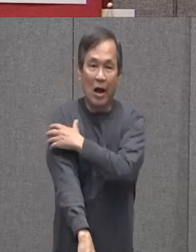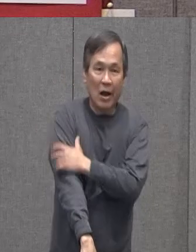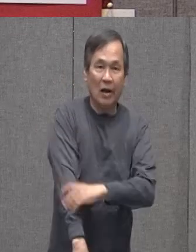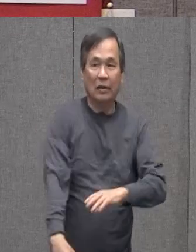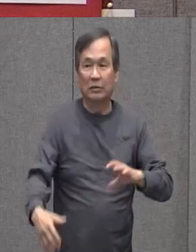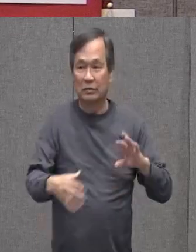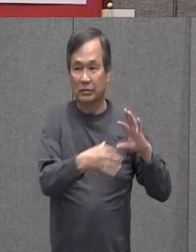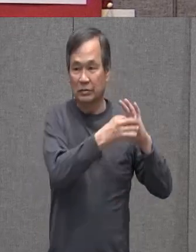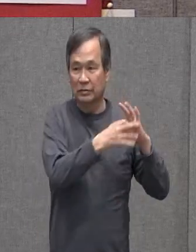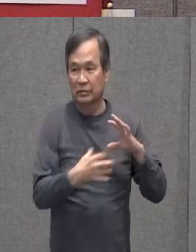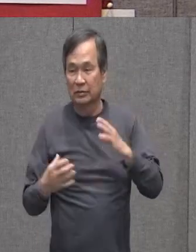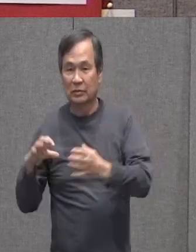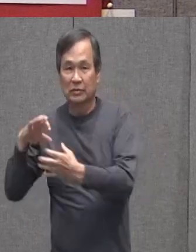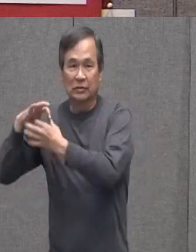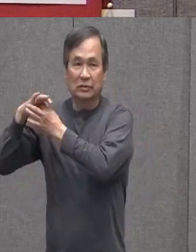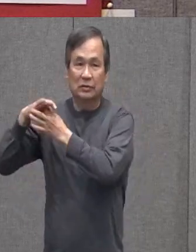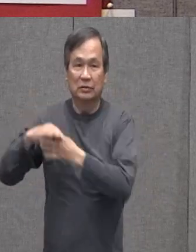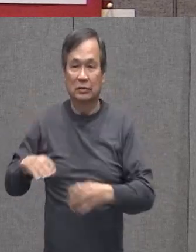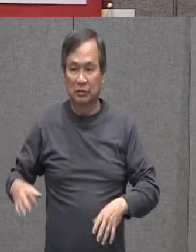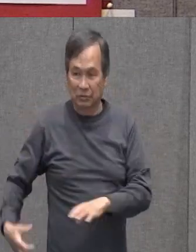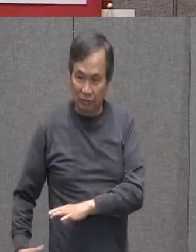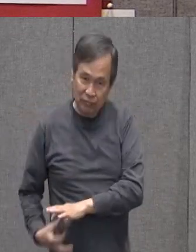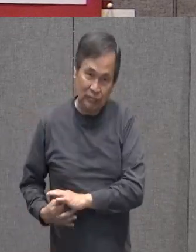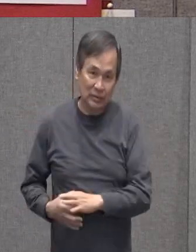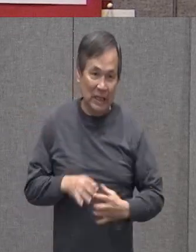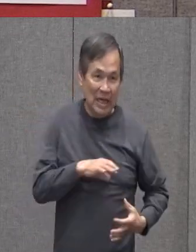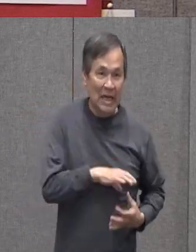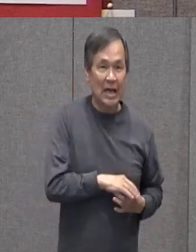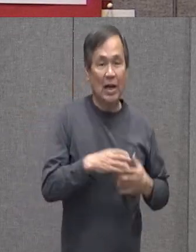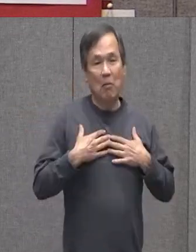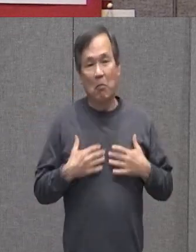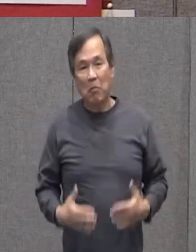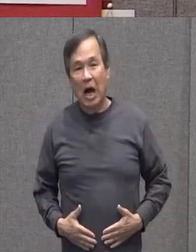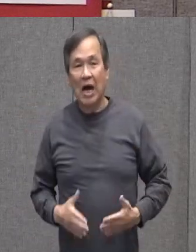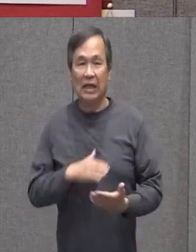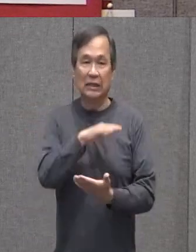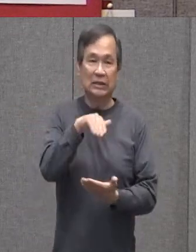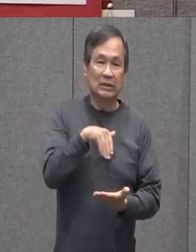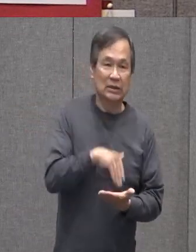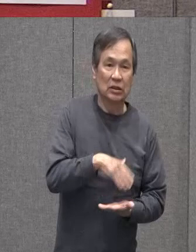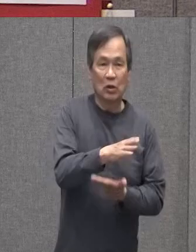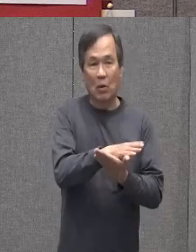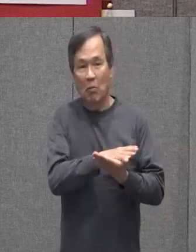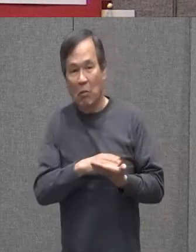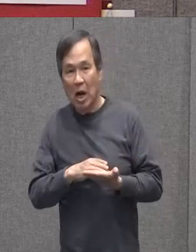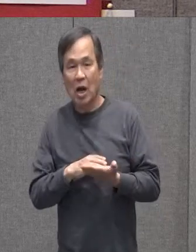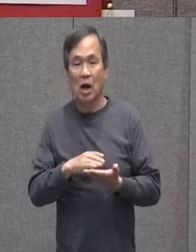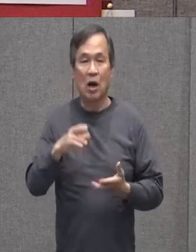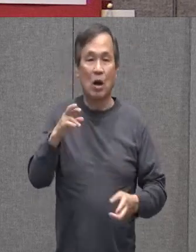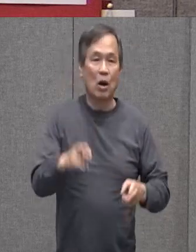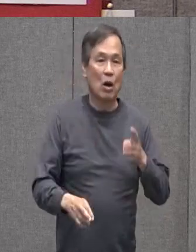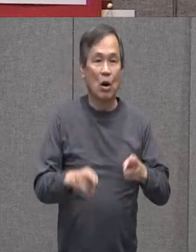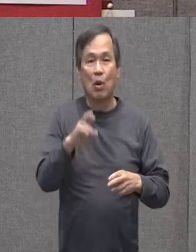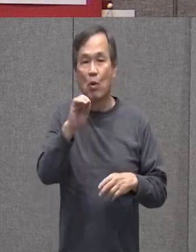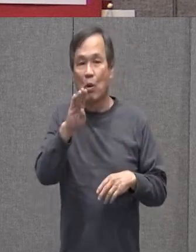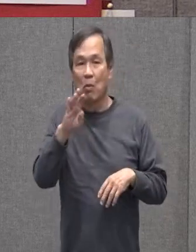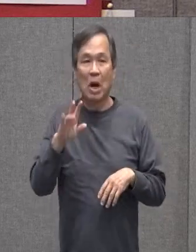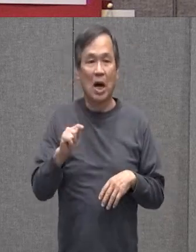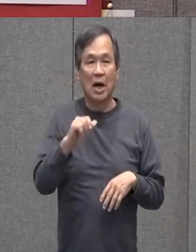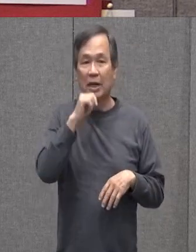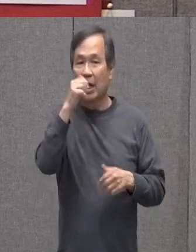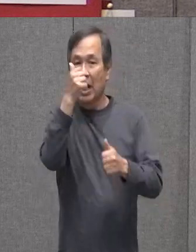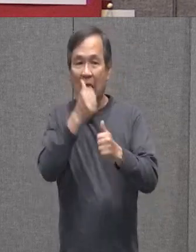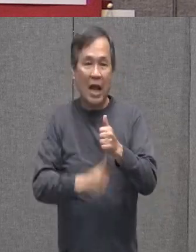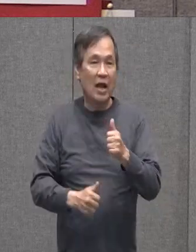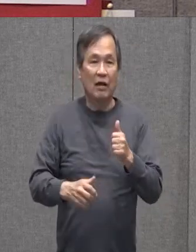to. And a lot of times it is the central part of a robot. Not every robot has a body like a human,